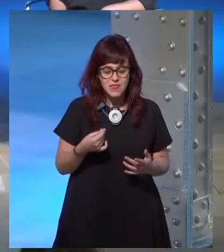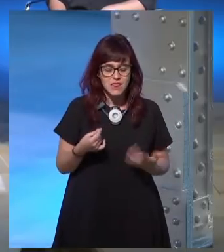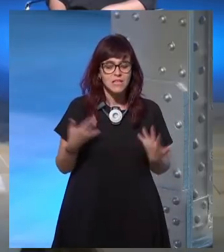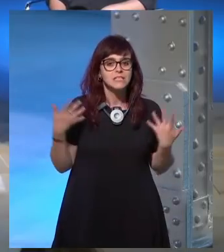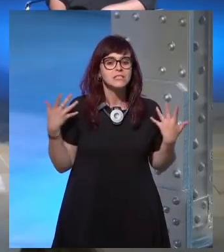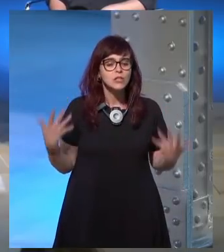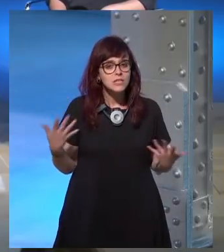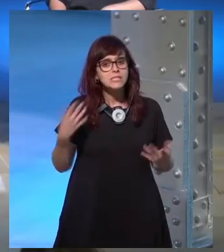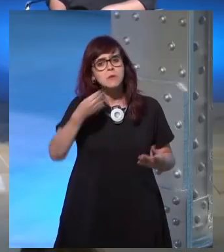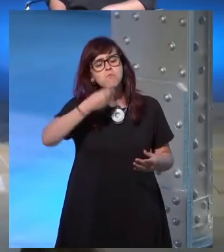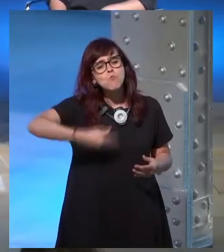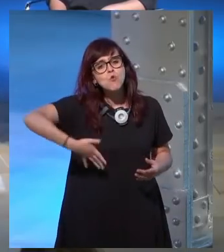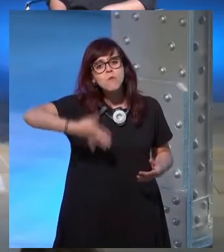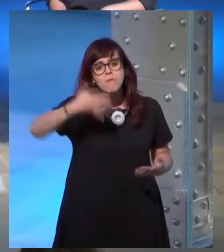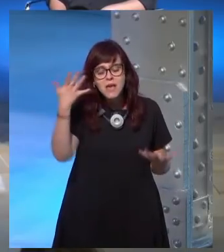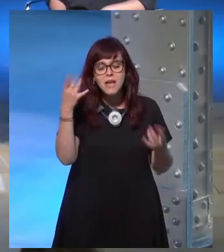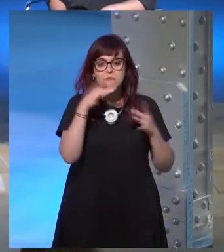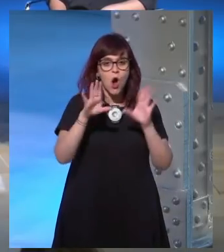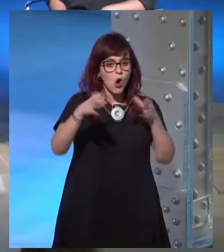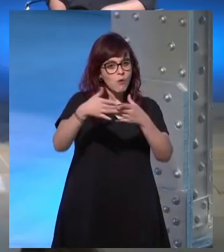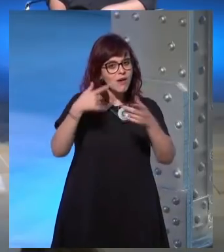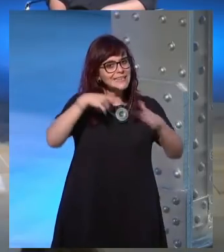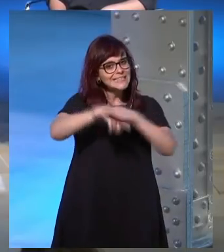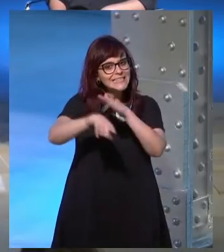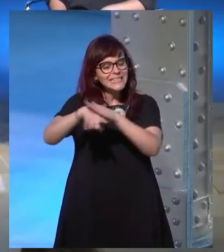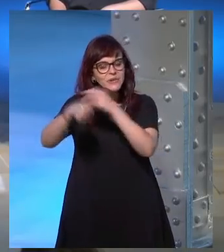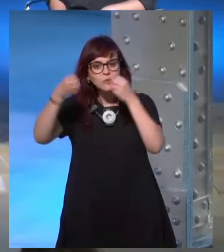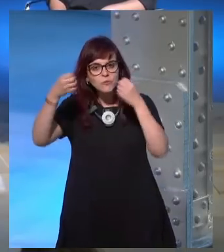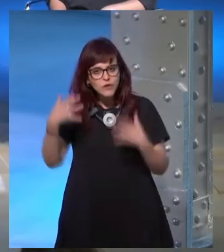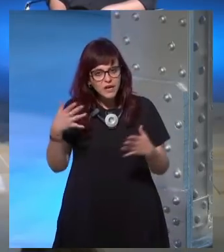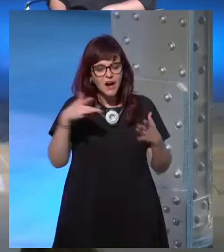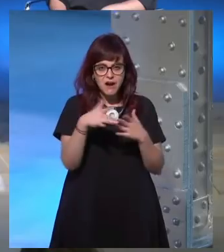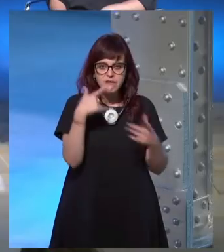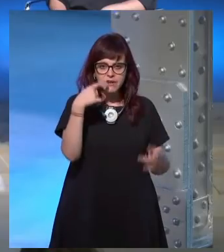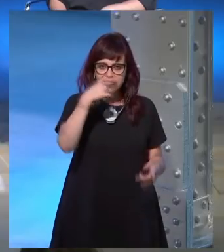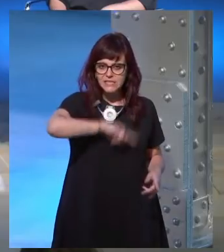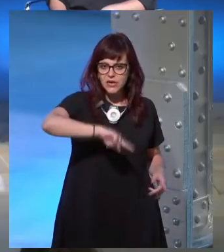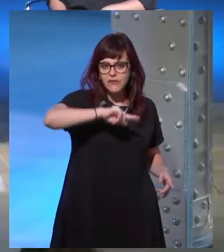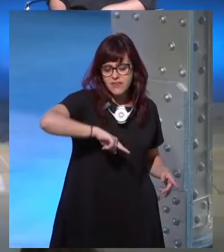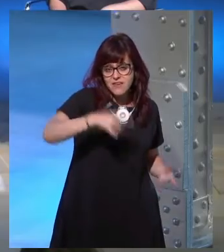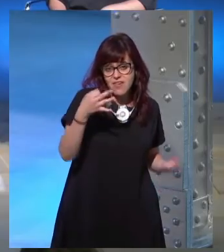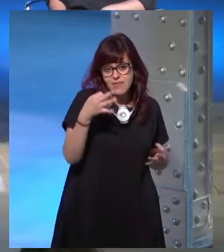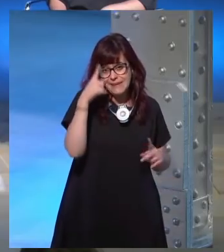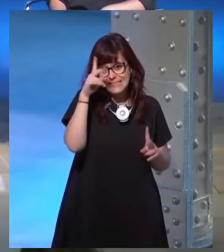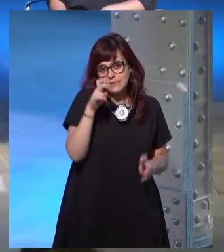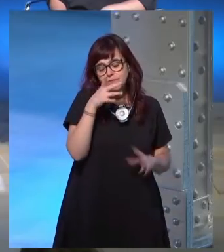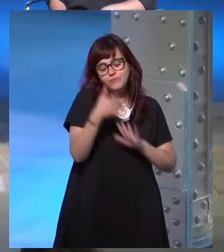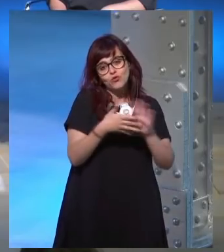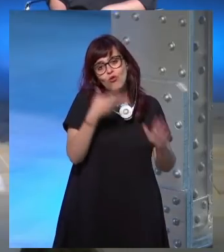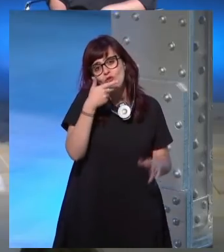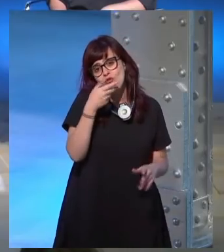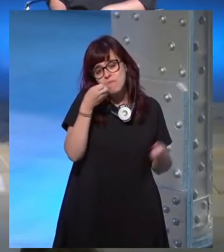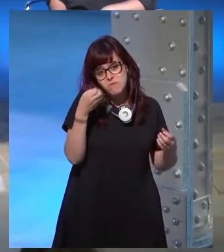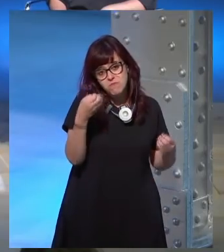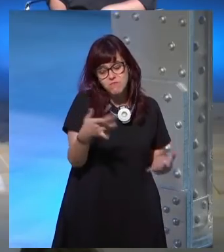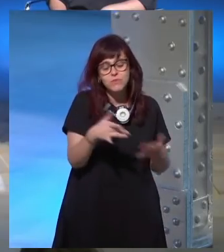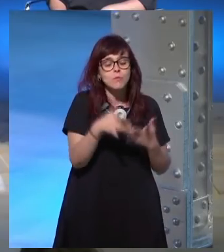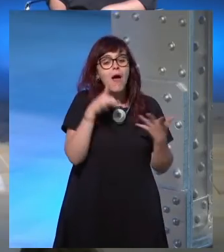this community in this event. These behaviors are not acceptable. So there are a few places that are doing really well with that sort of